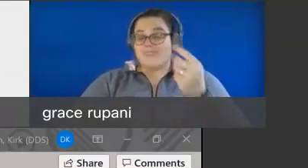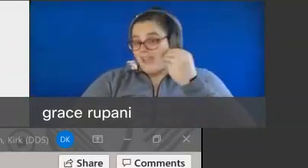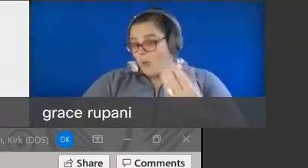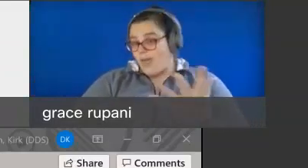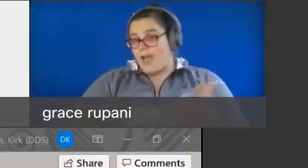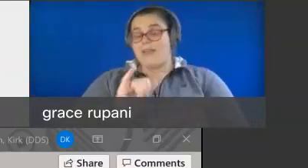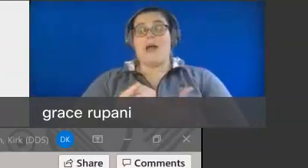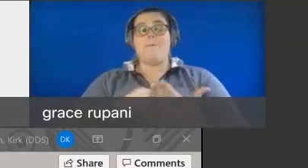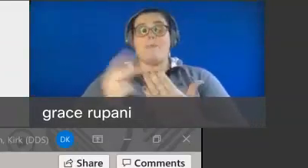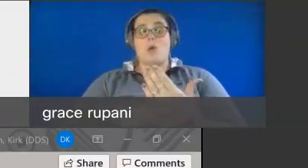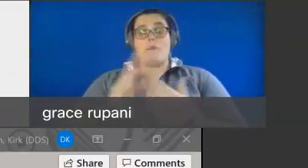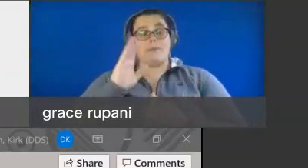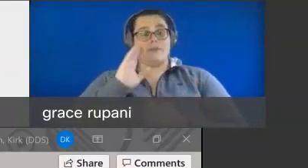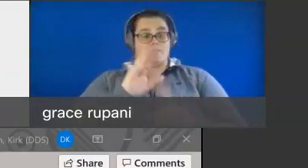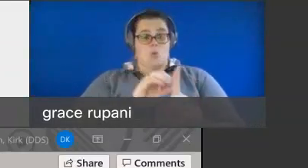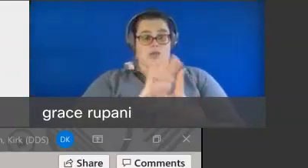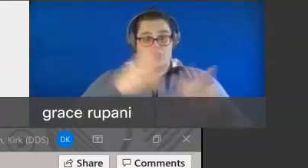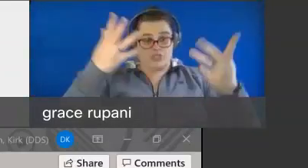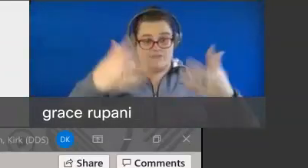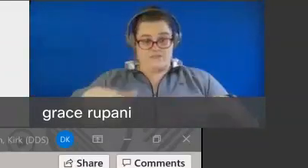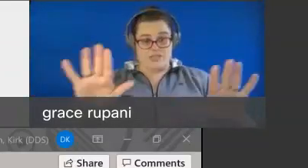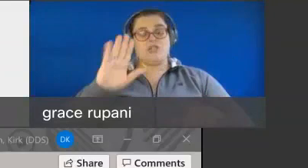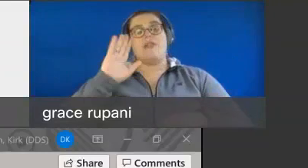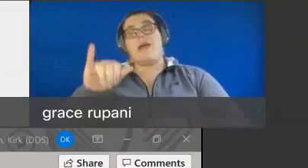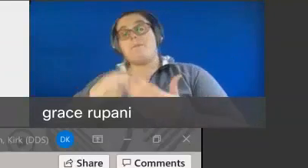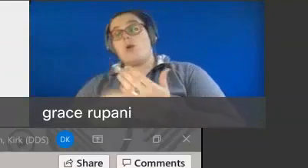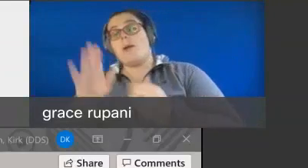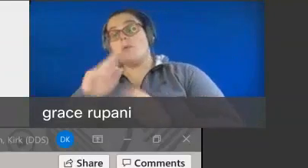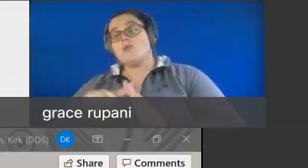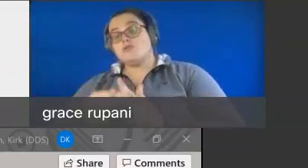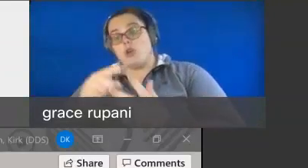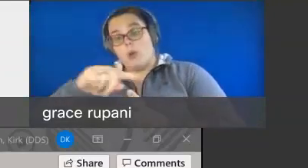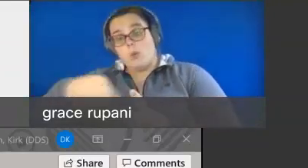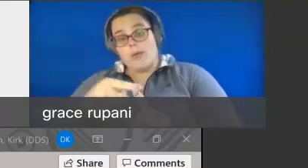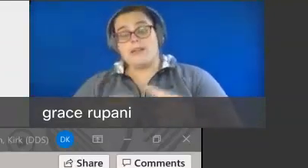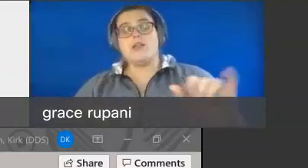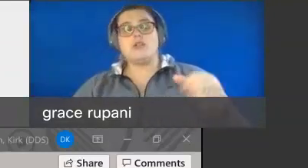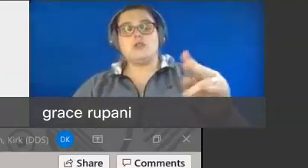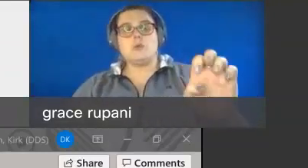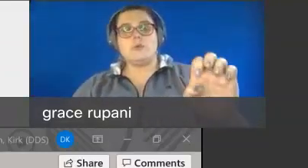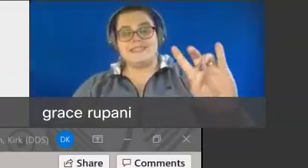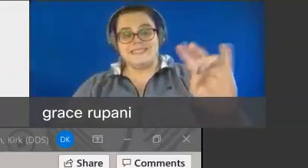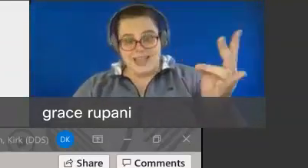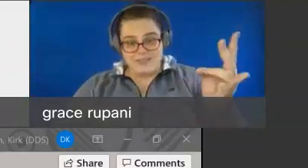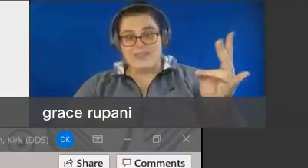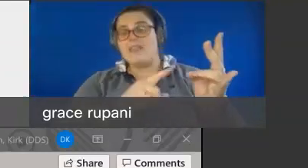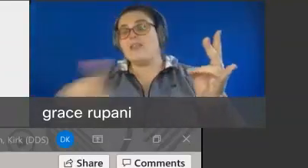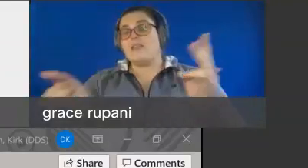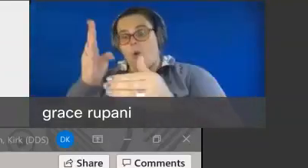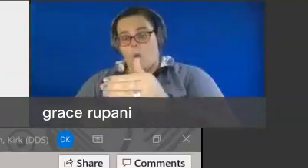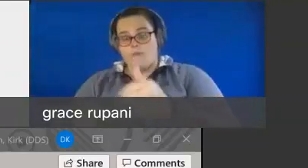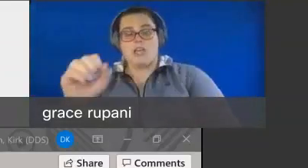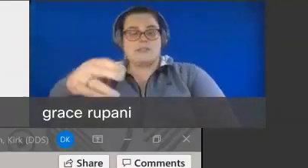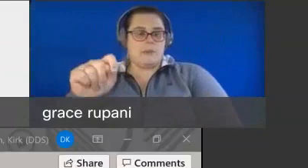off after orientation, June the 7th, and will end September 30th, 2021.